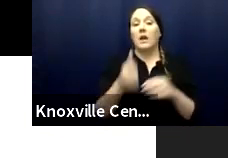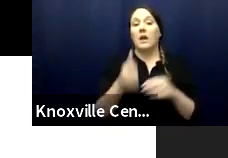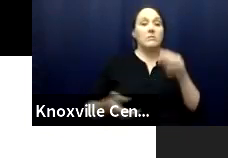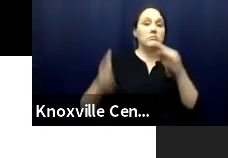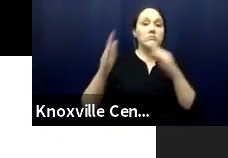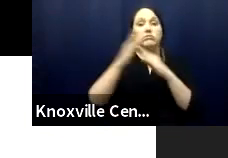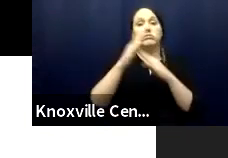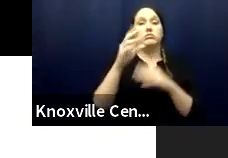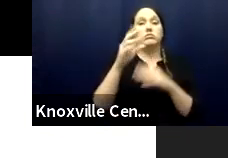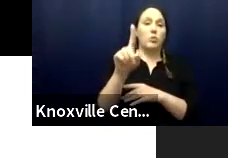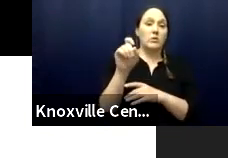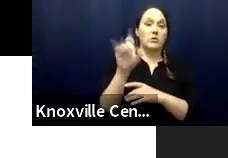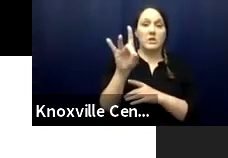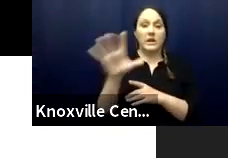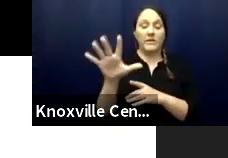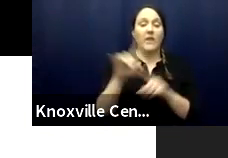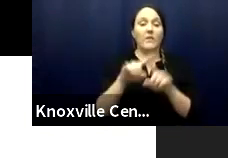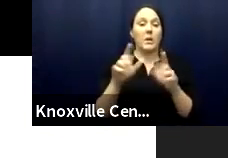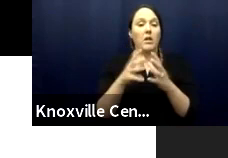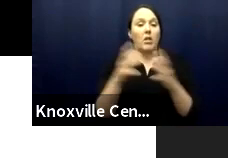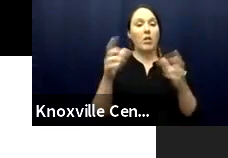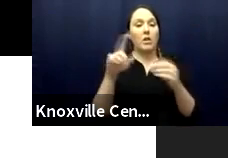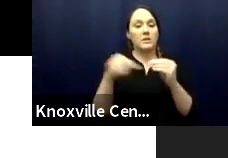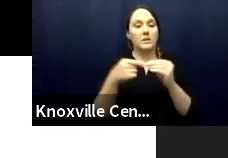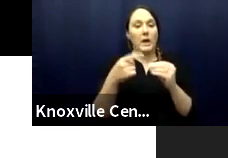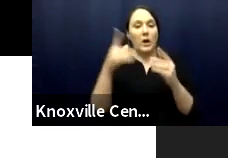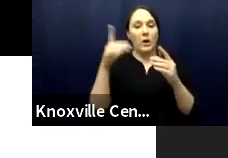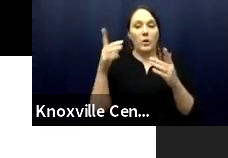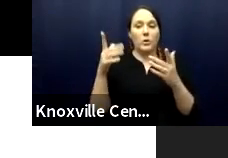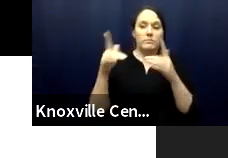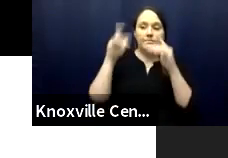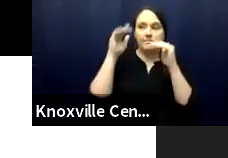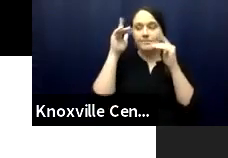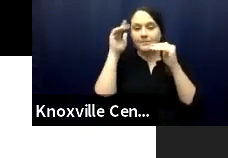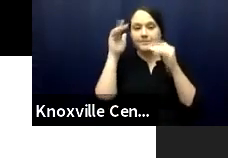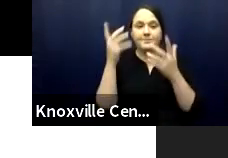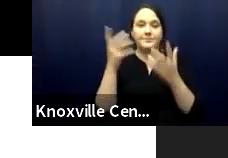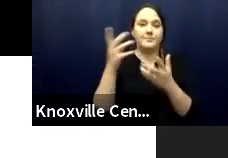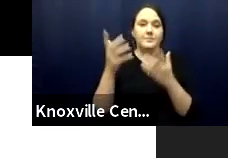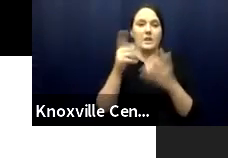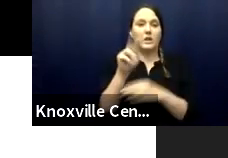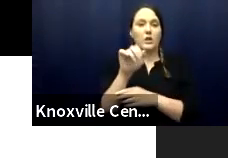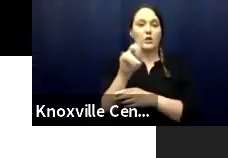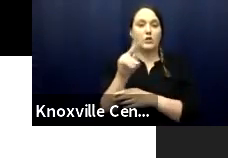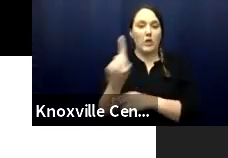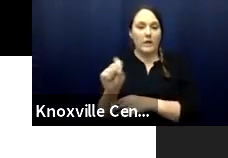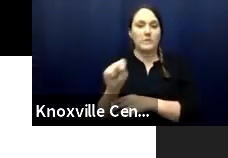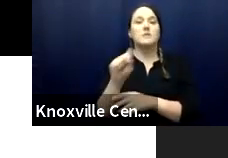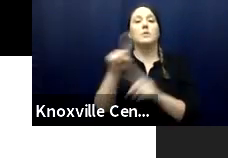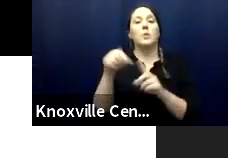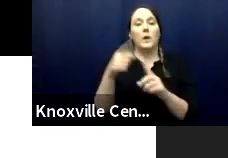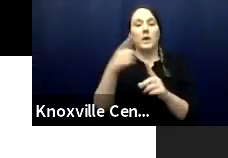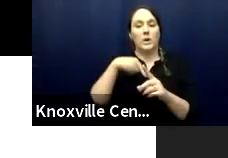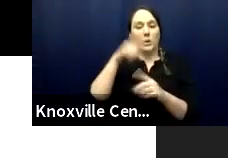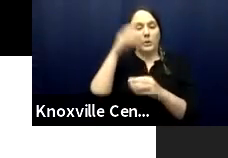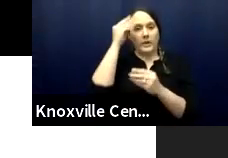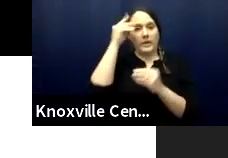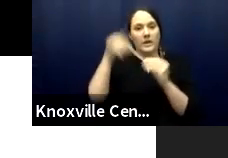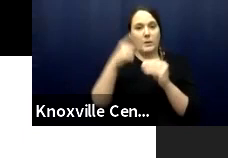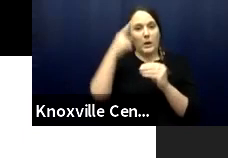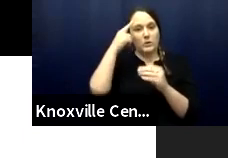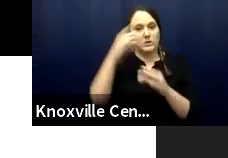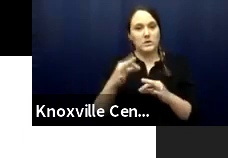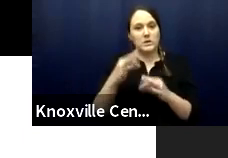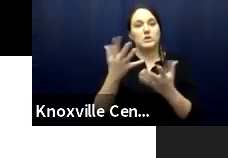a lot of this is about anticipating trends as we think about decisions. And as I've said, every time wanting to set the stage to